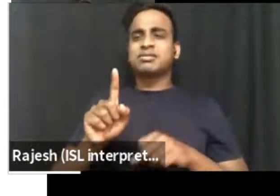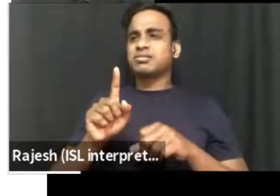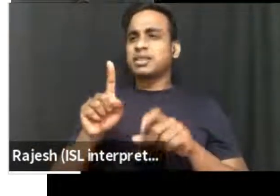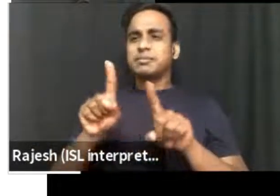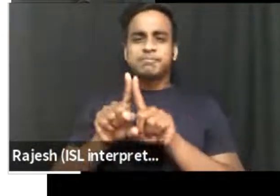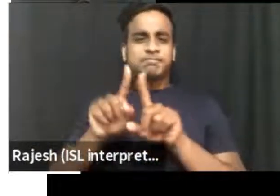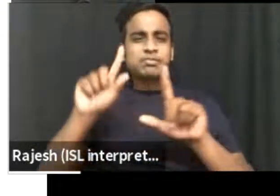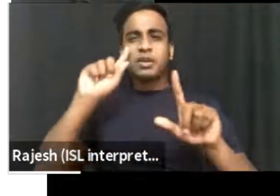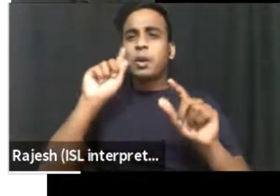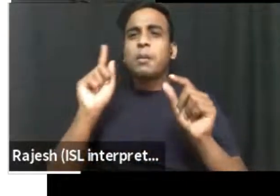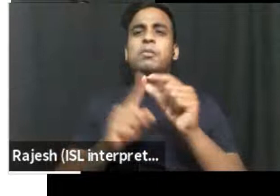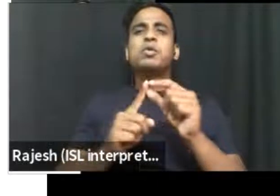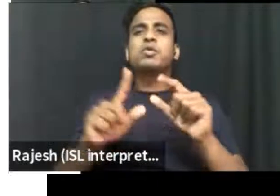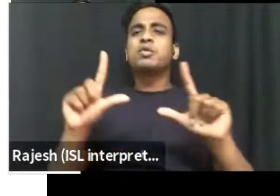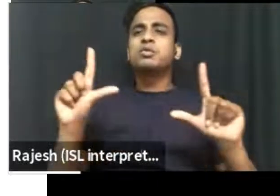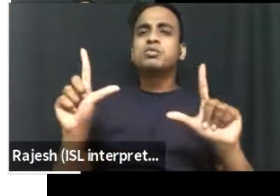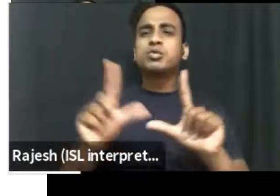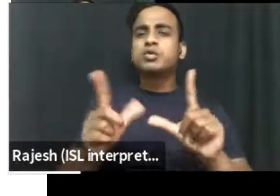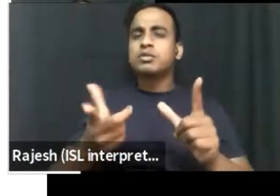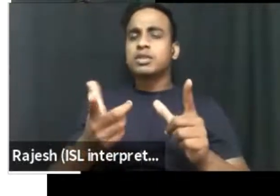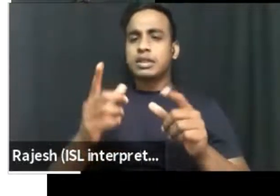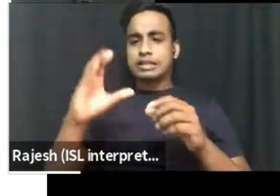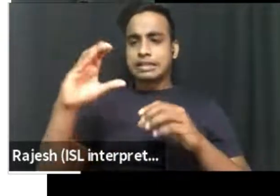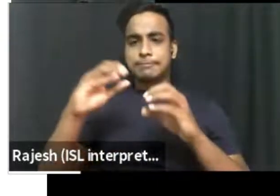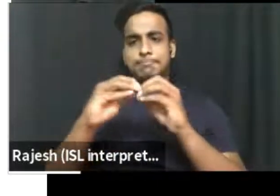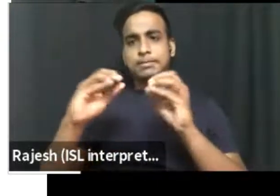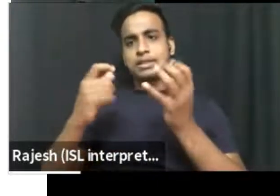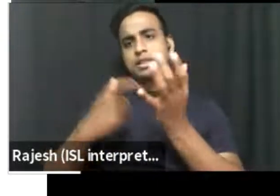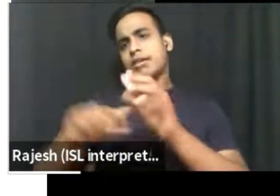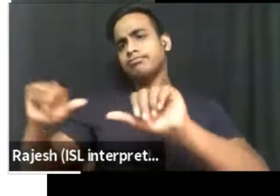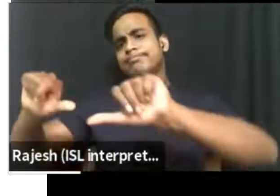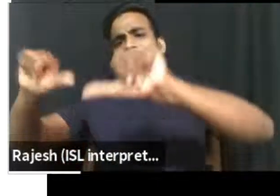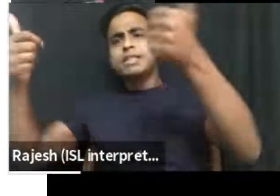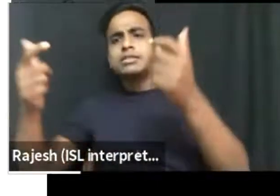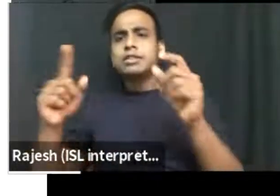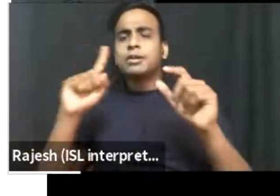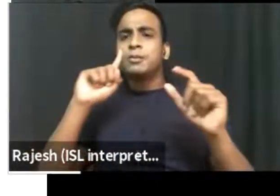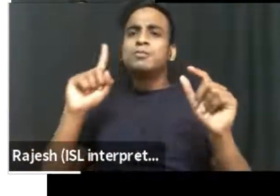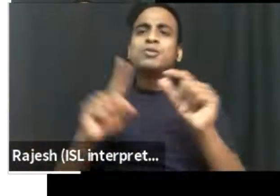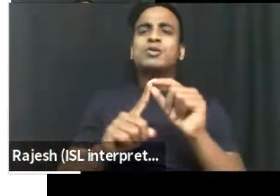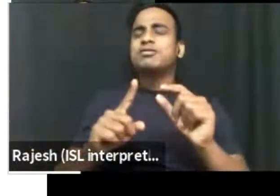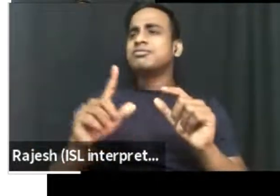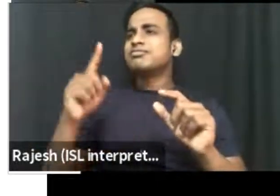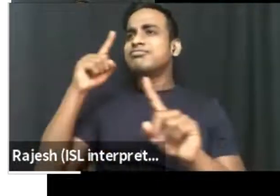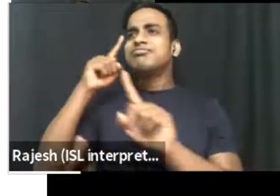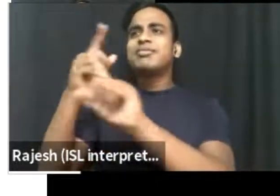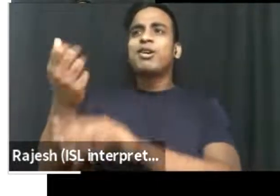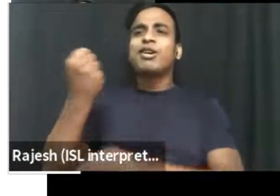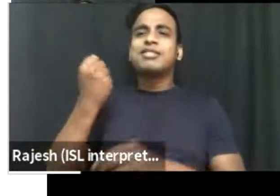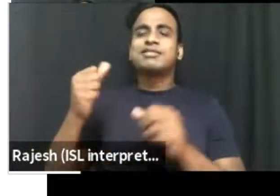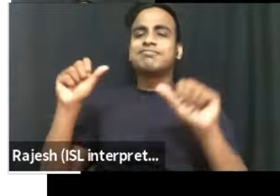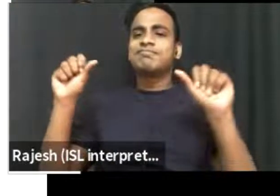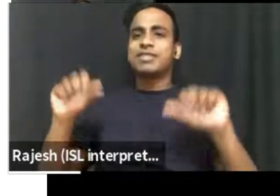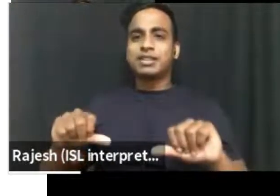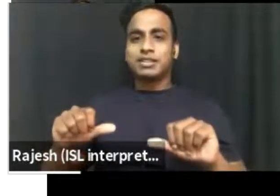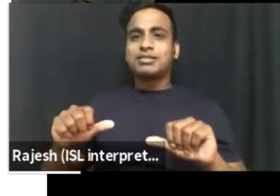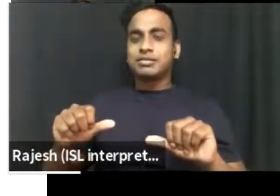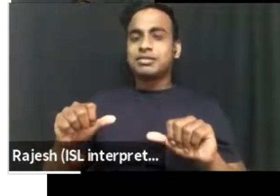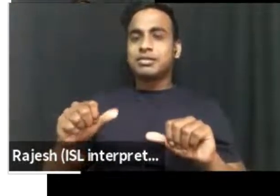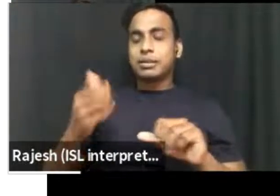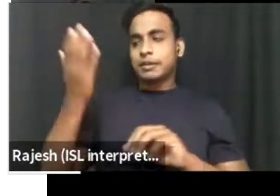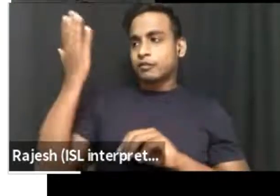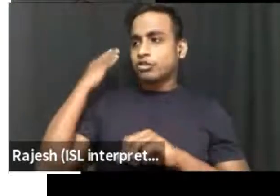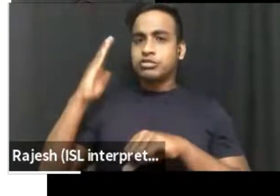around the success of CBR from a, published perspective. Yes, a lot of our programs, when we